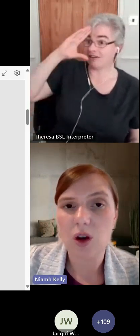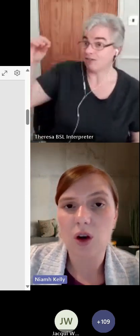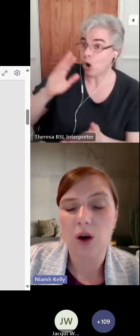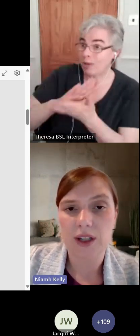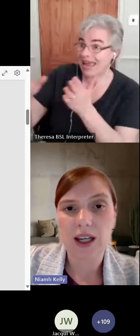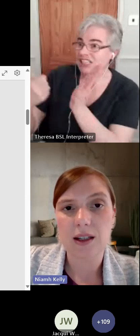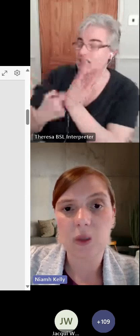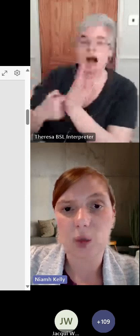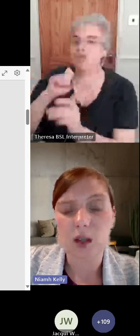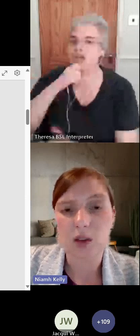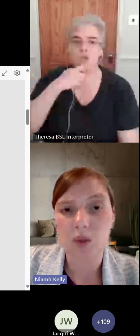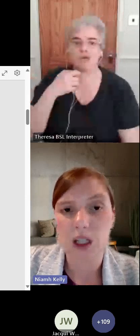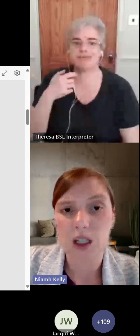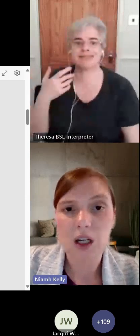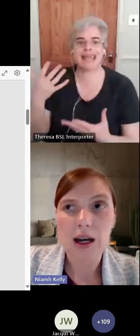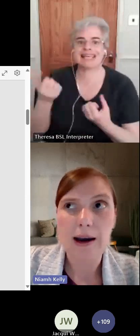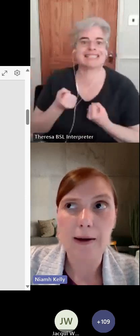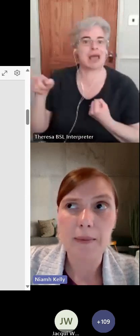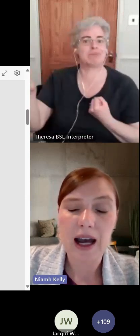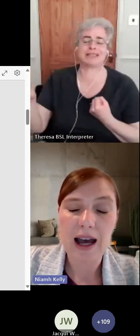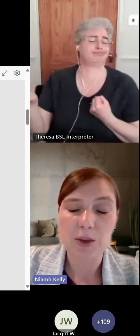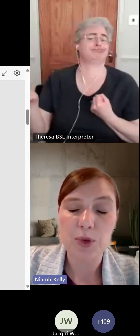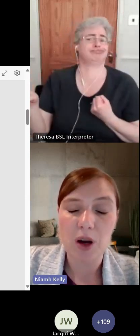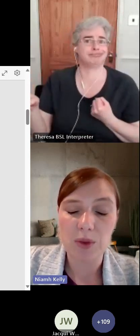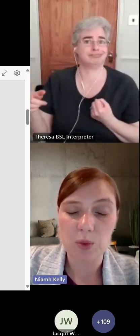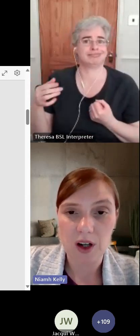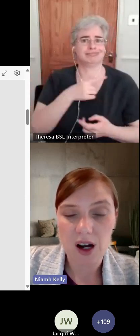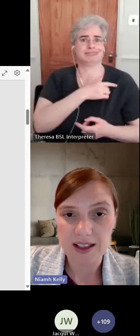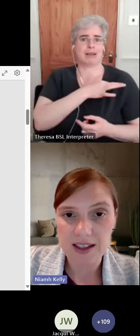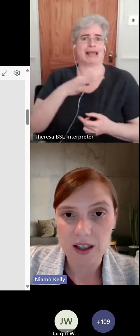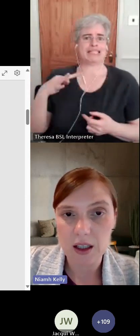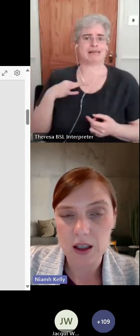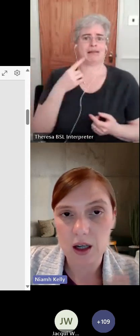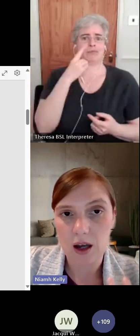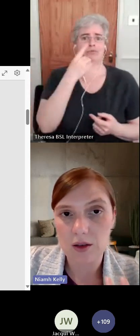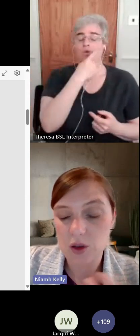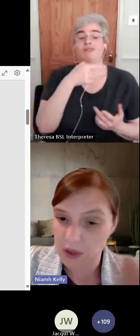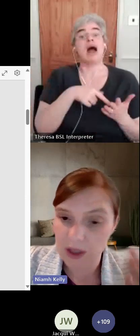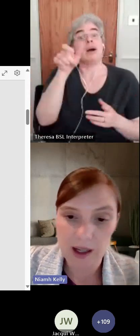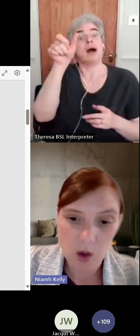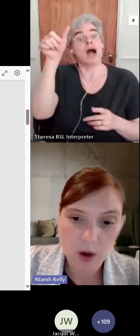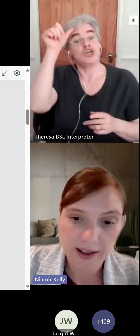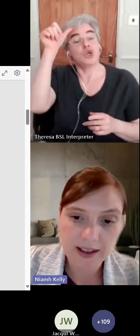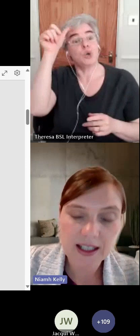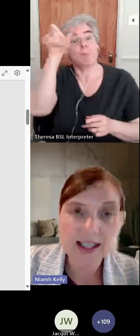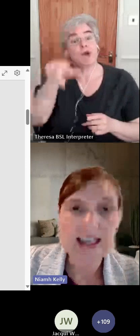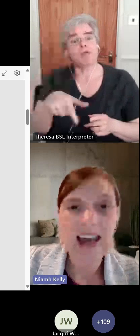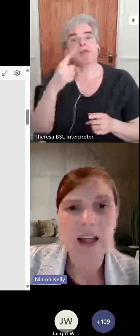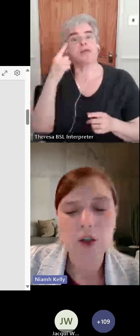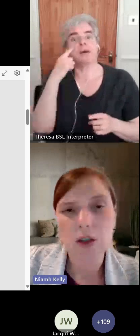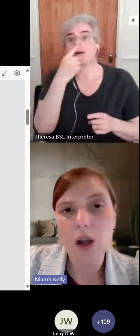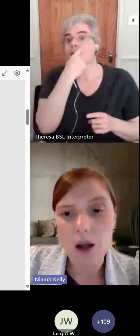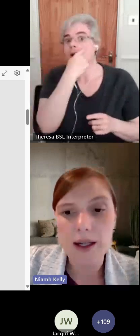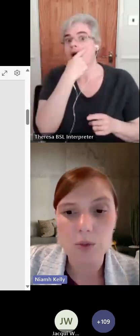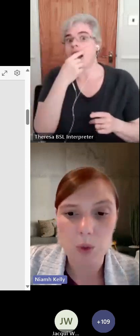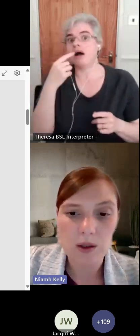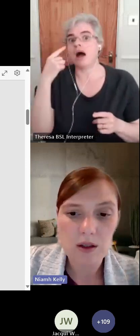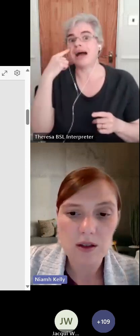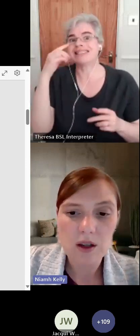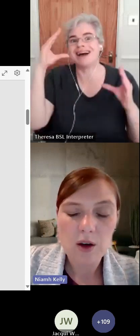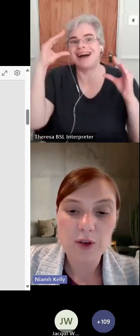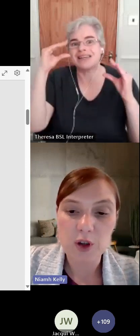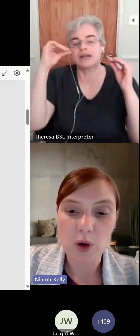I do know of a case where somebody had a problem with their eyesight, something they acquired, and it took